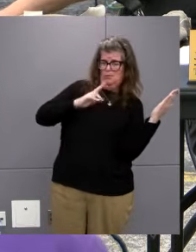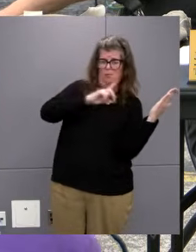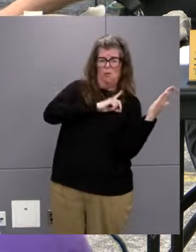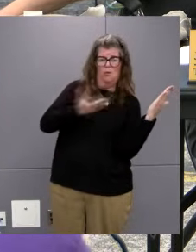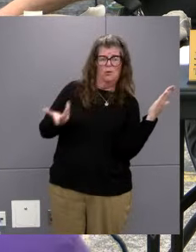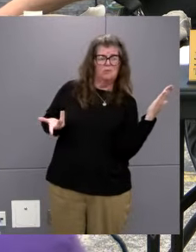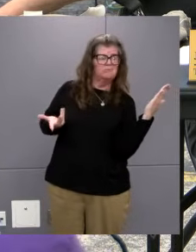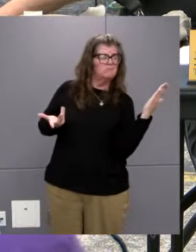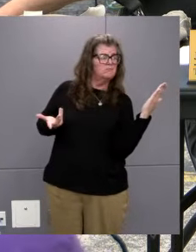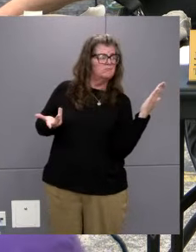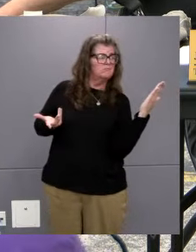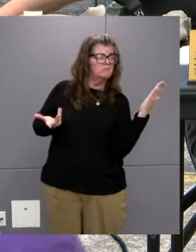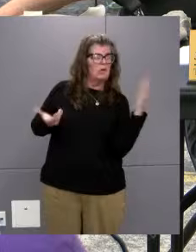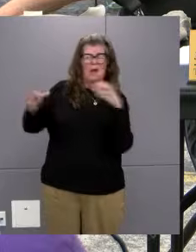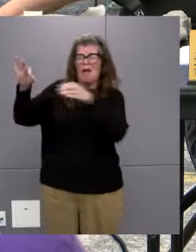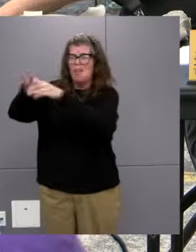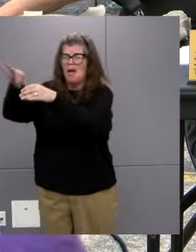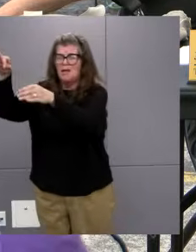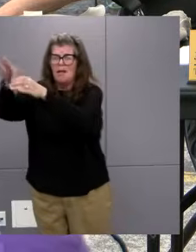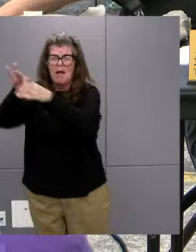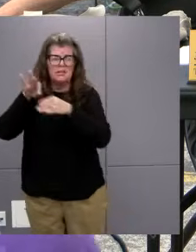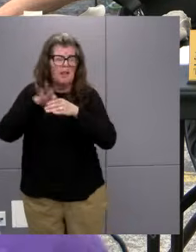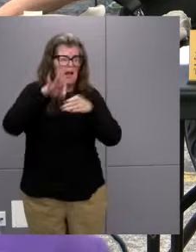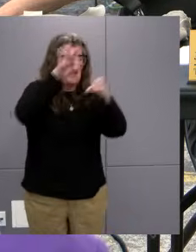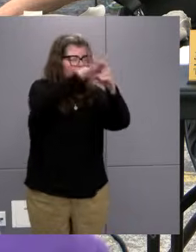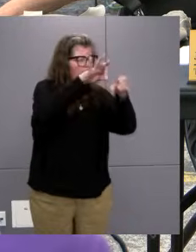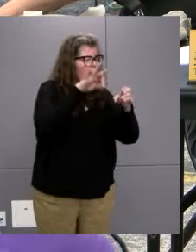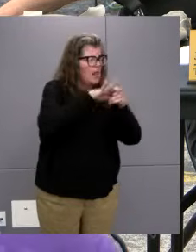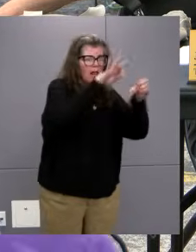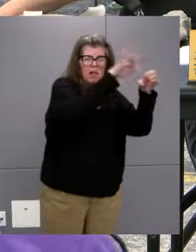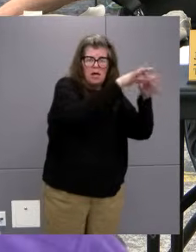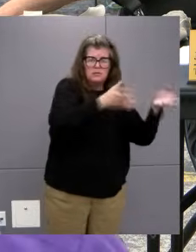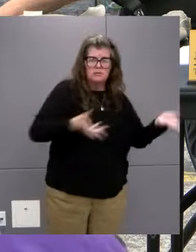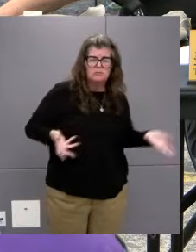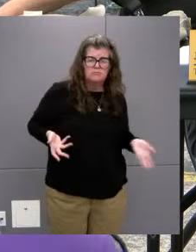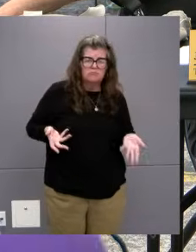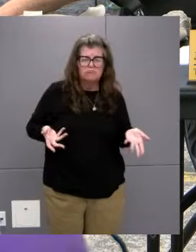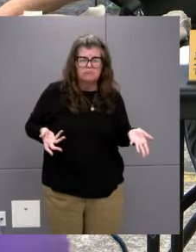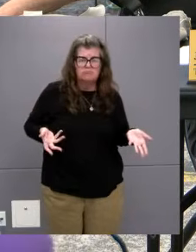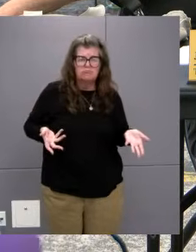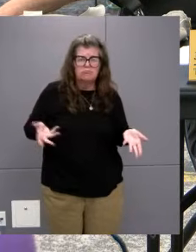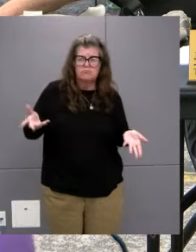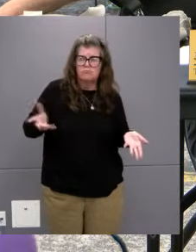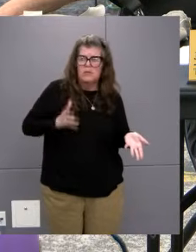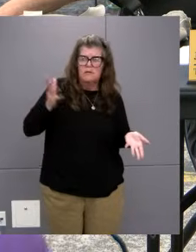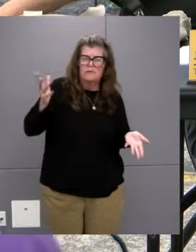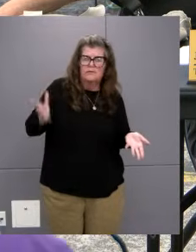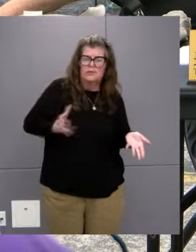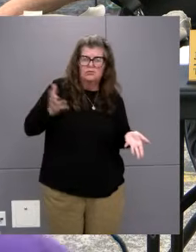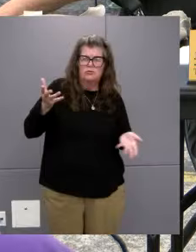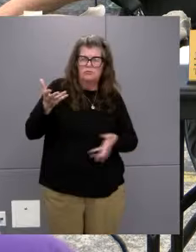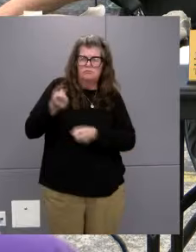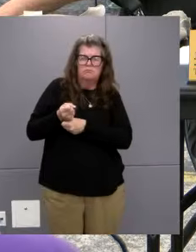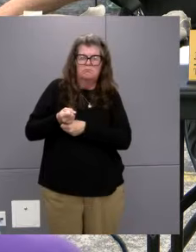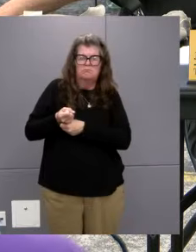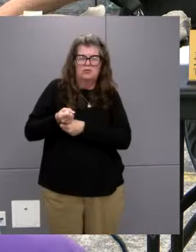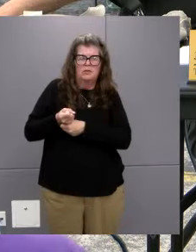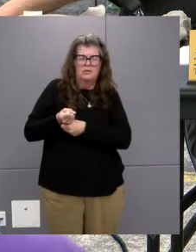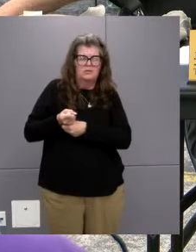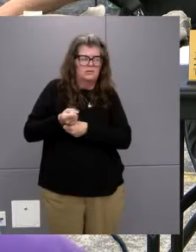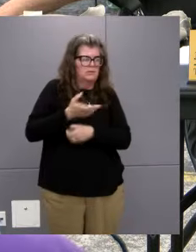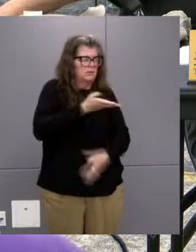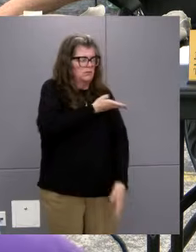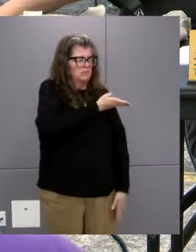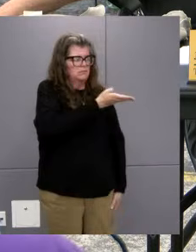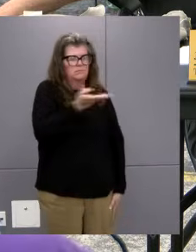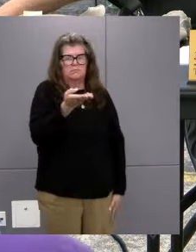except for me was elected by the county district, which means that they do put, the people of this district put their trust in the individuals up here, and they